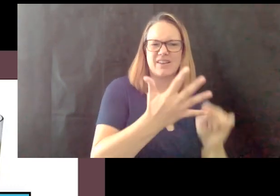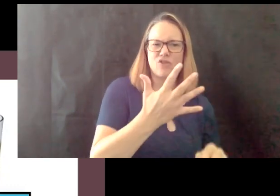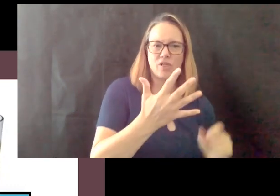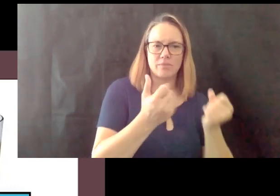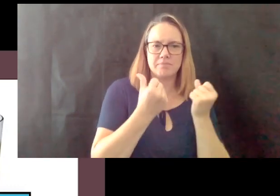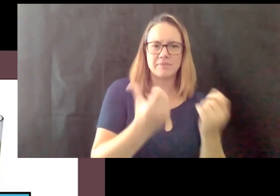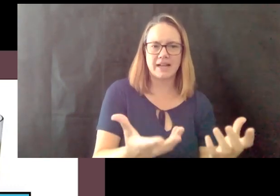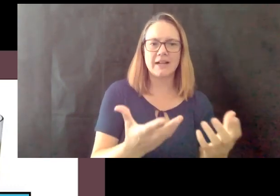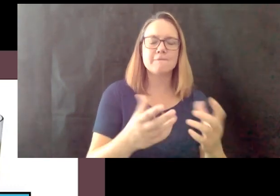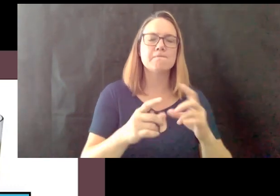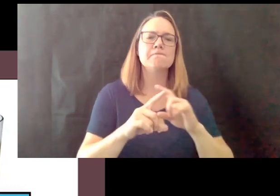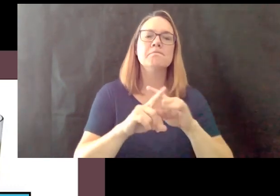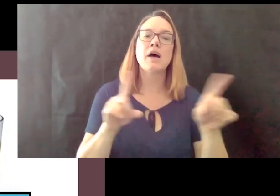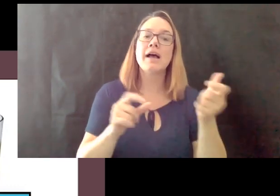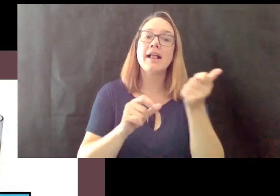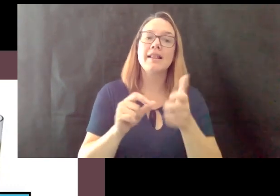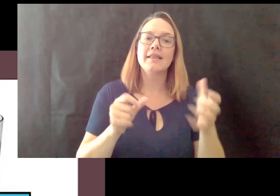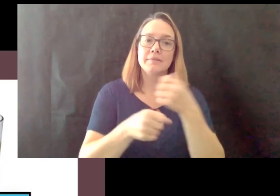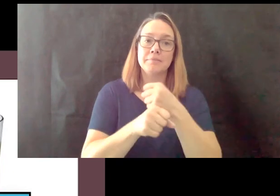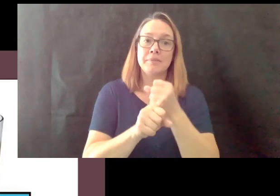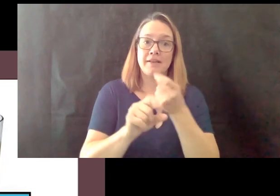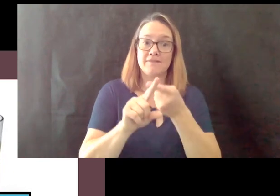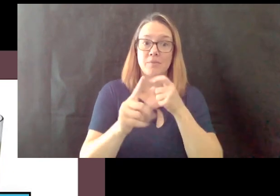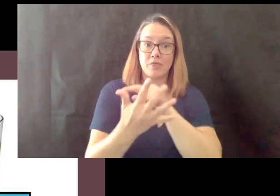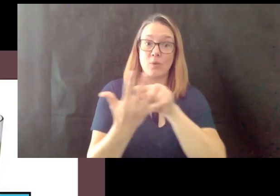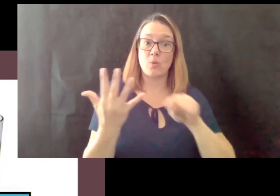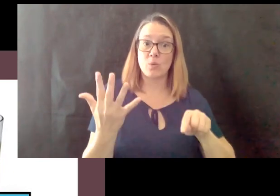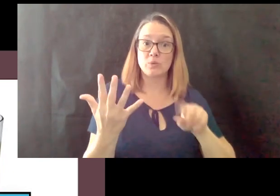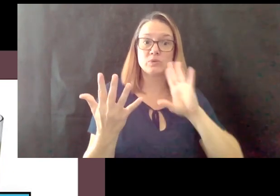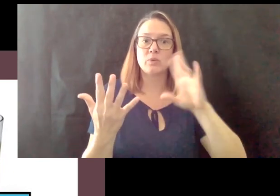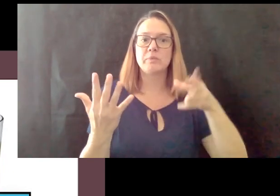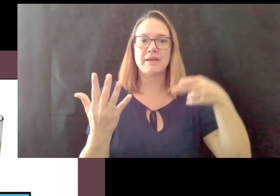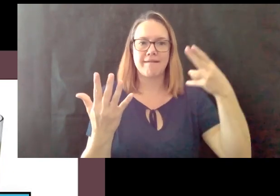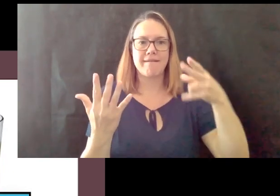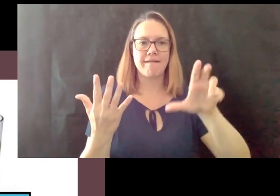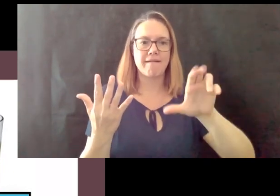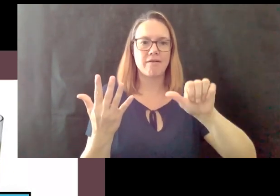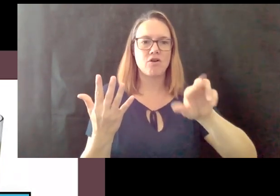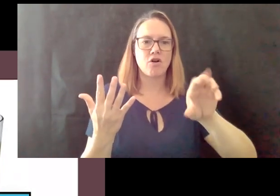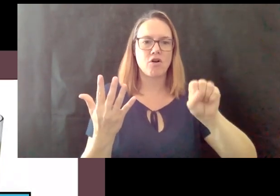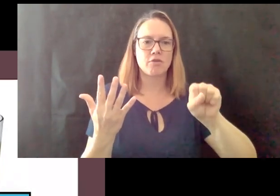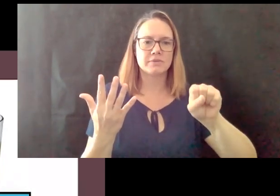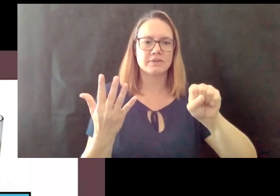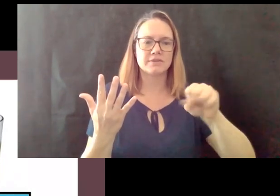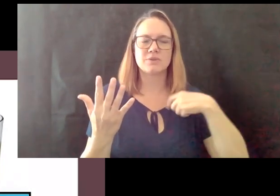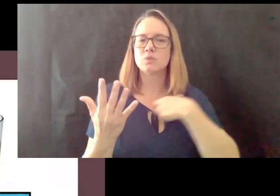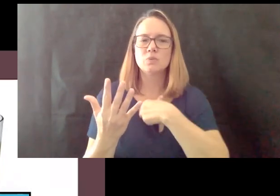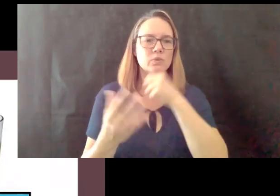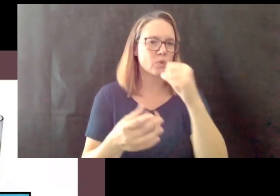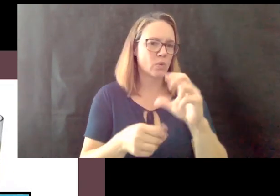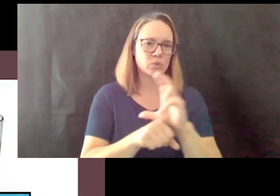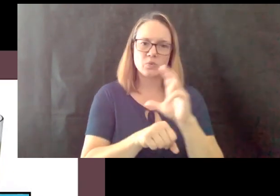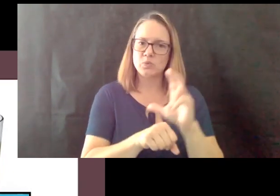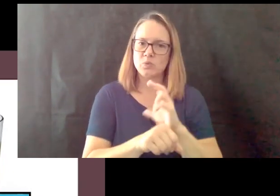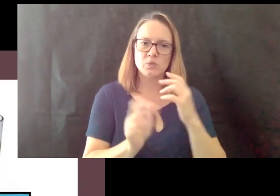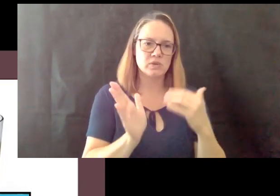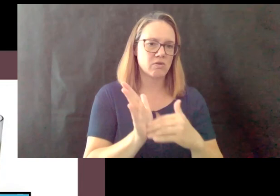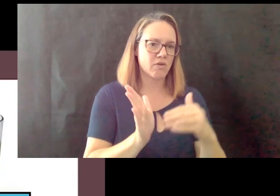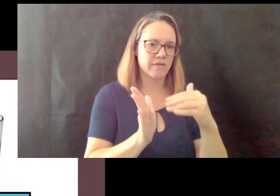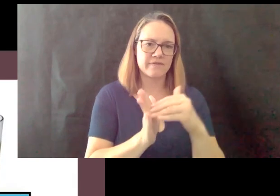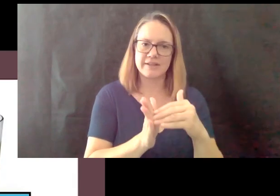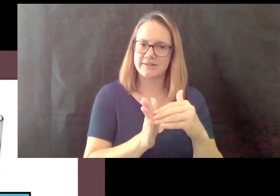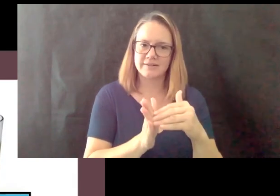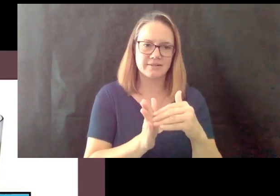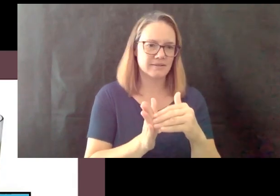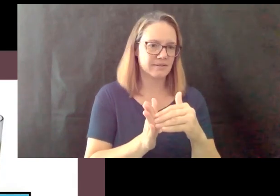but you get the point. It's anything made from those products is going to be, you know, high in carbohydrates. And we don't typically use a